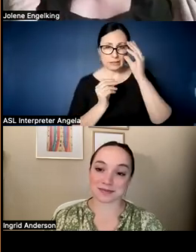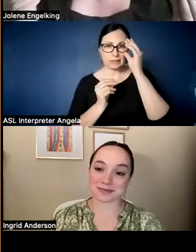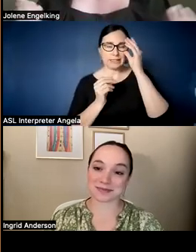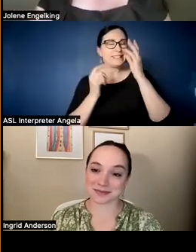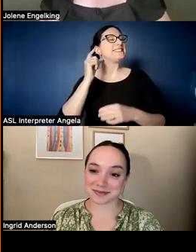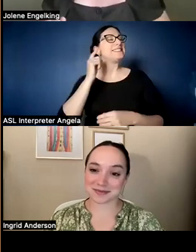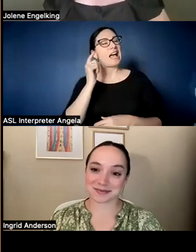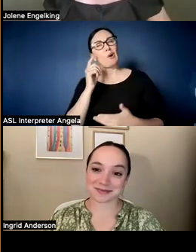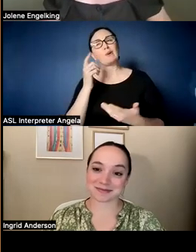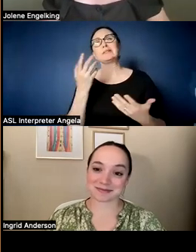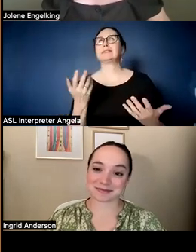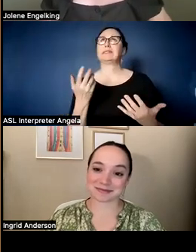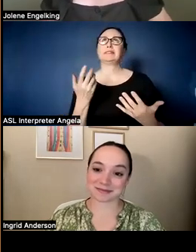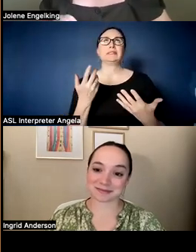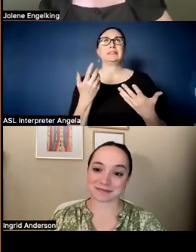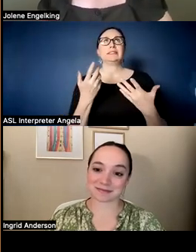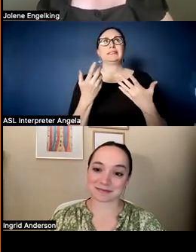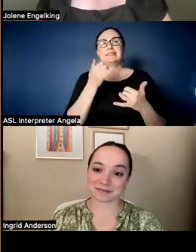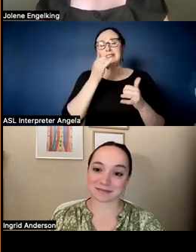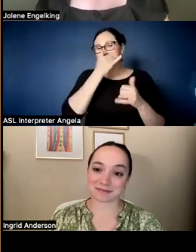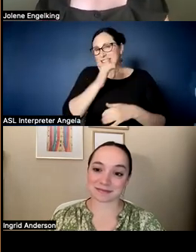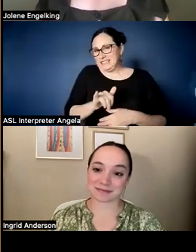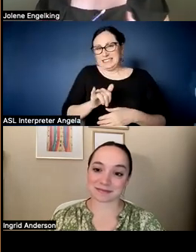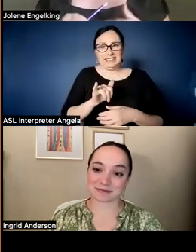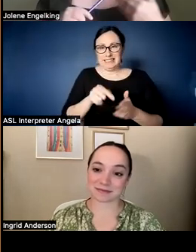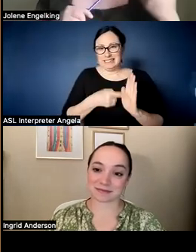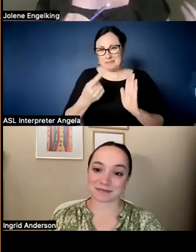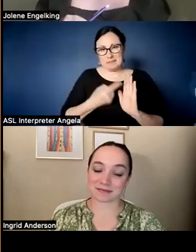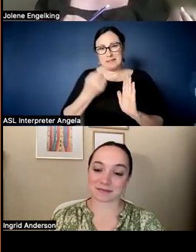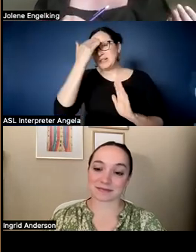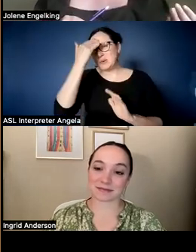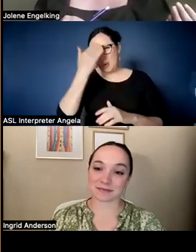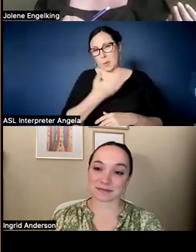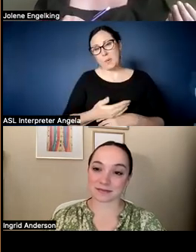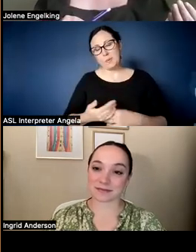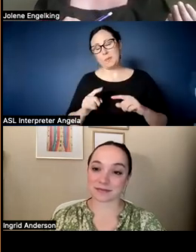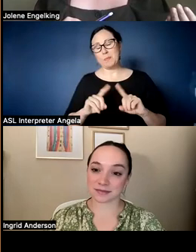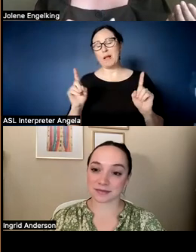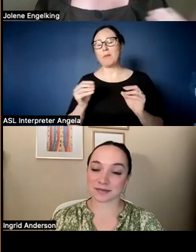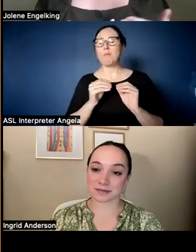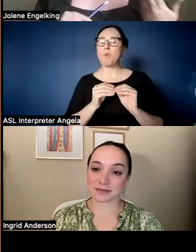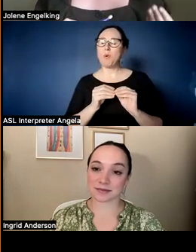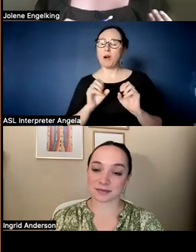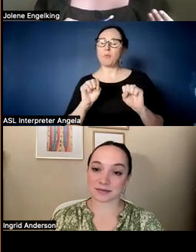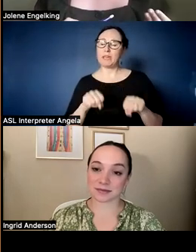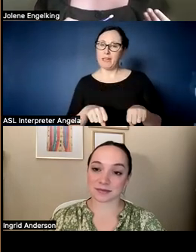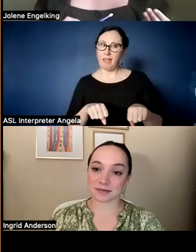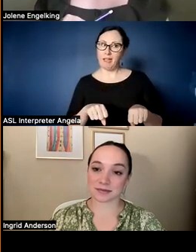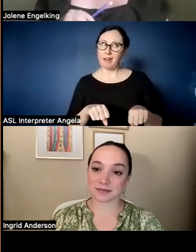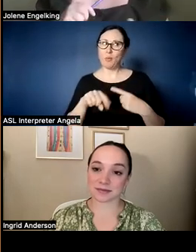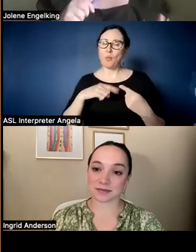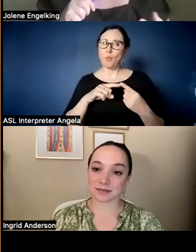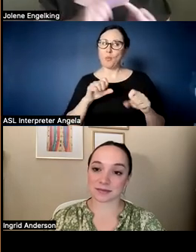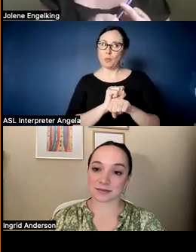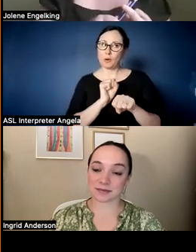sometimes, and I know this, but the more that we can lean on that, which is why when working with, you know, sexual assault response teams, one of my biggest thing is